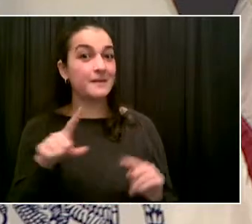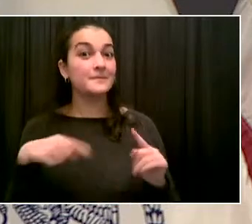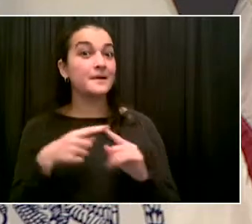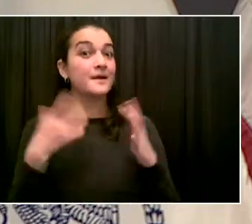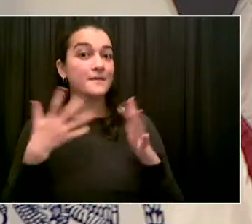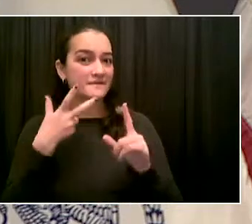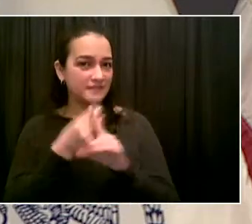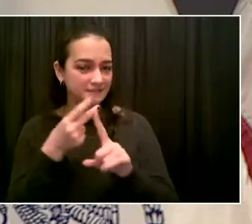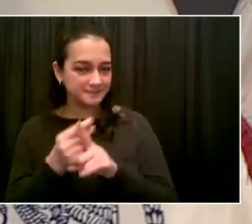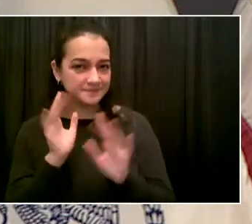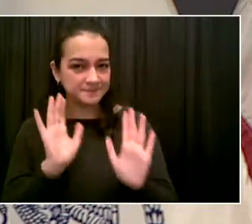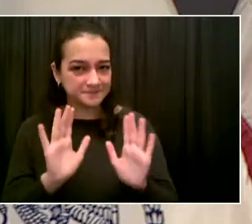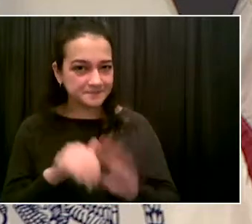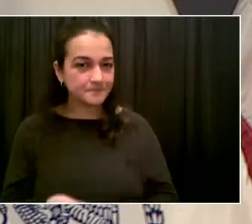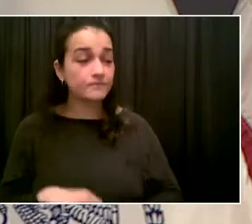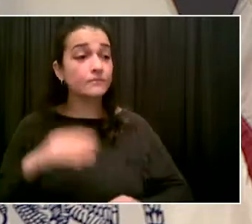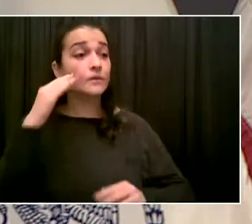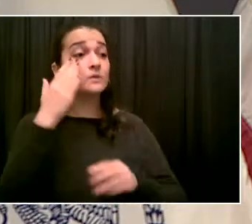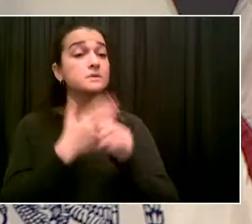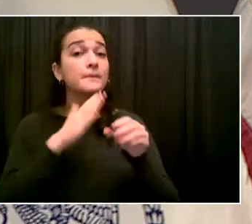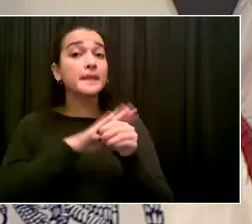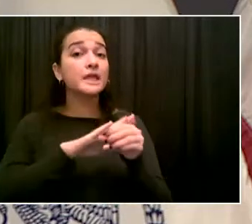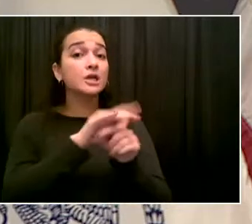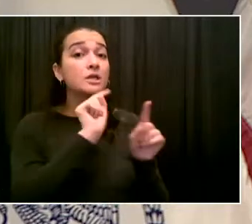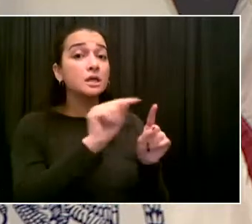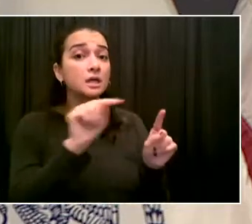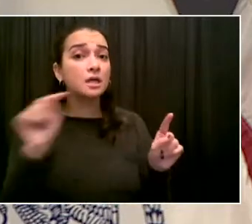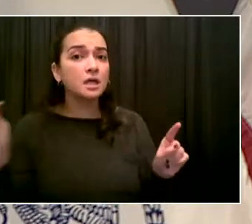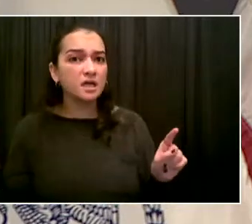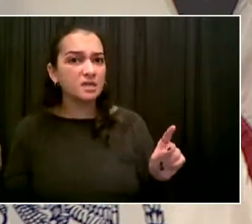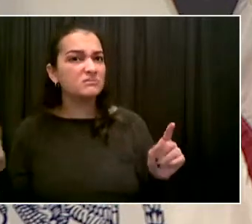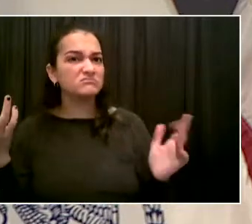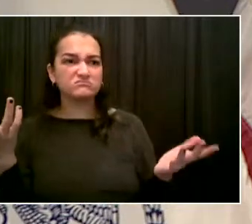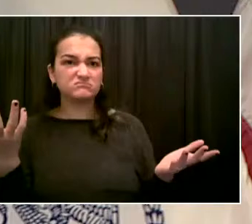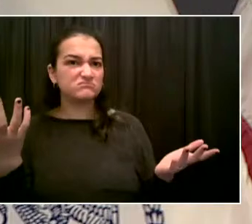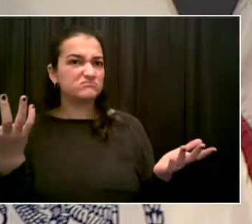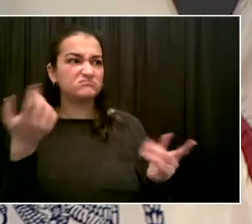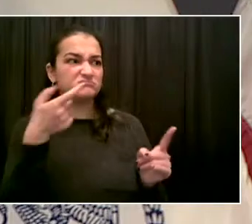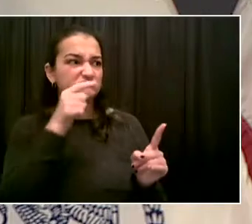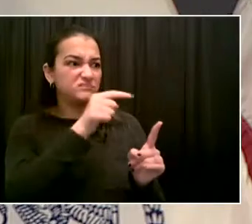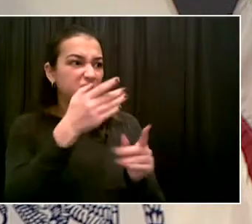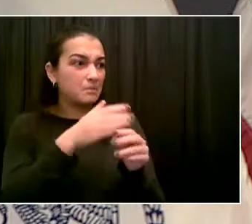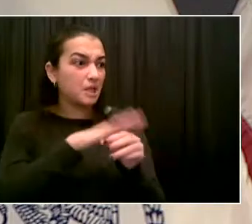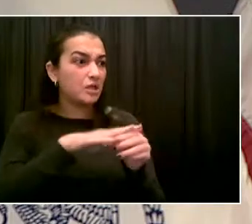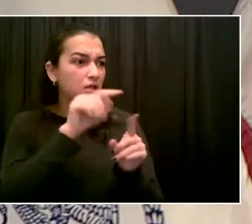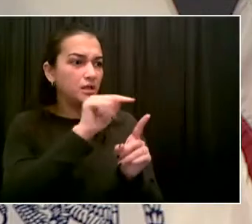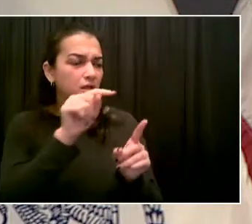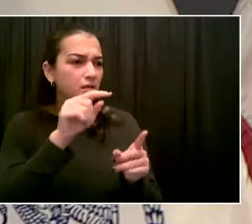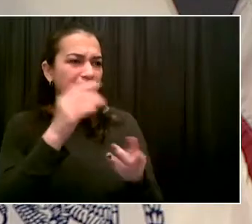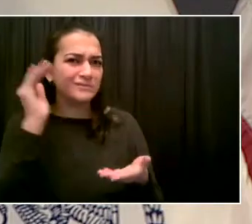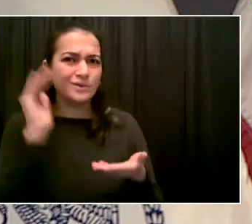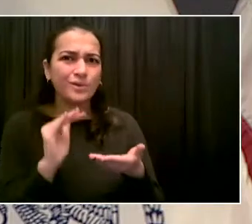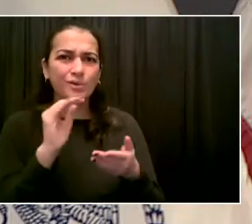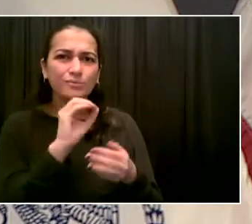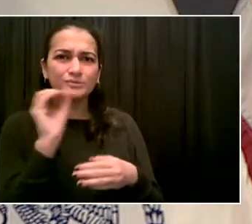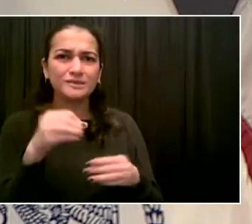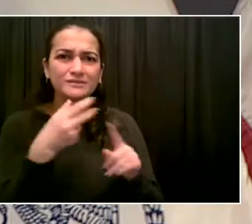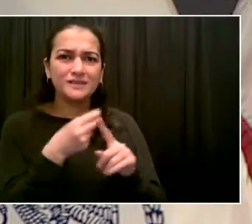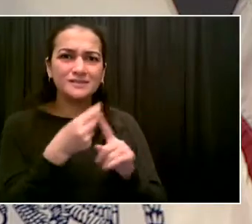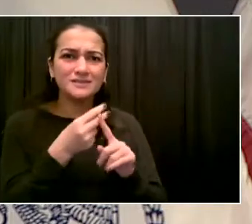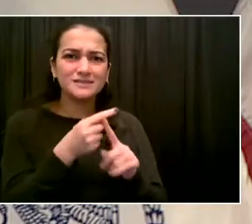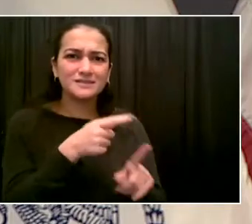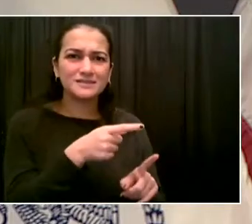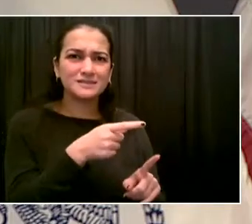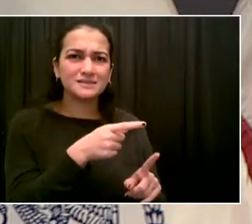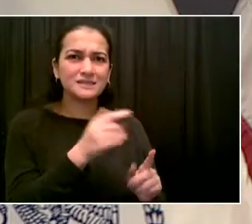of the vaccine for adults with percentages in the 40s. What are the implications for those neighborhoods? Well,